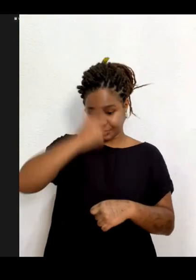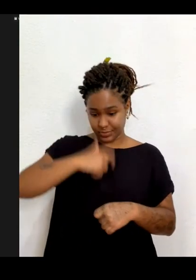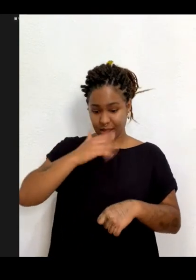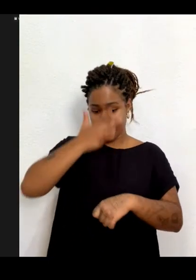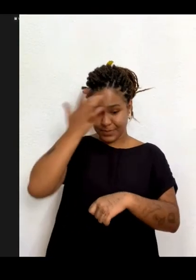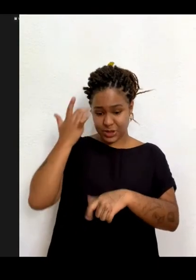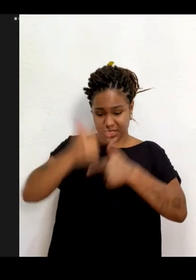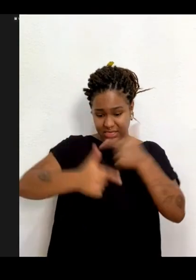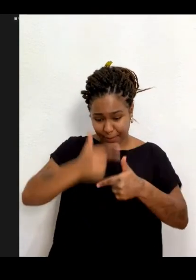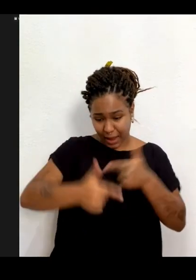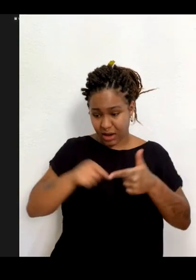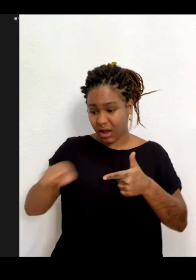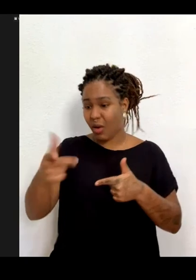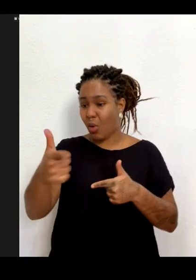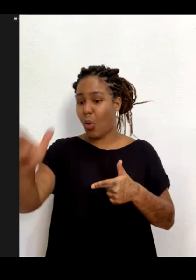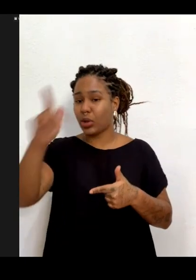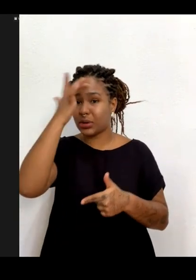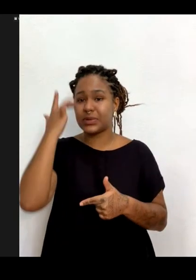foreign